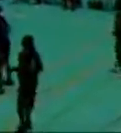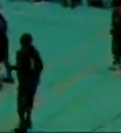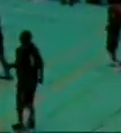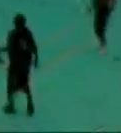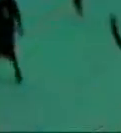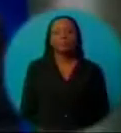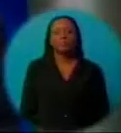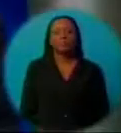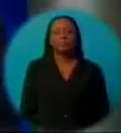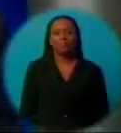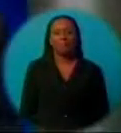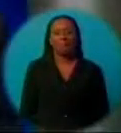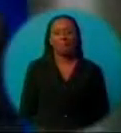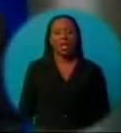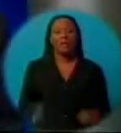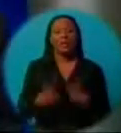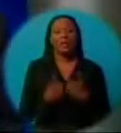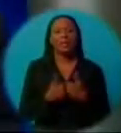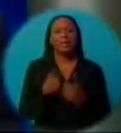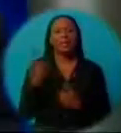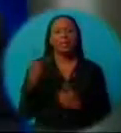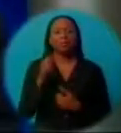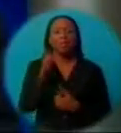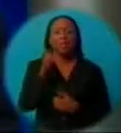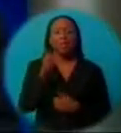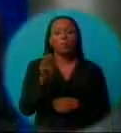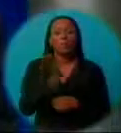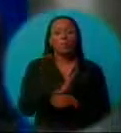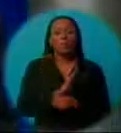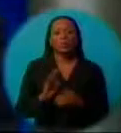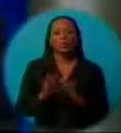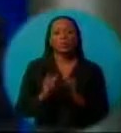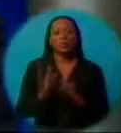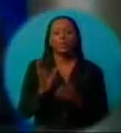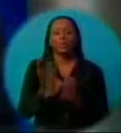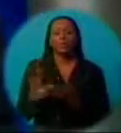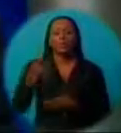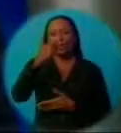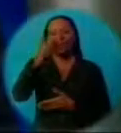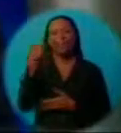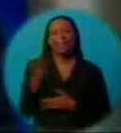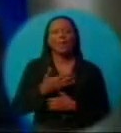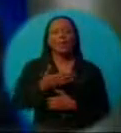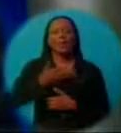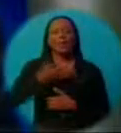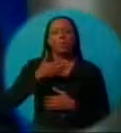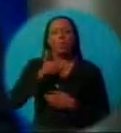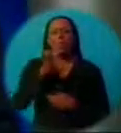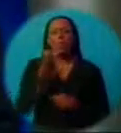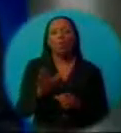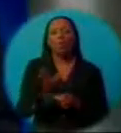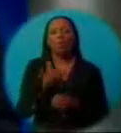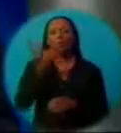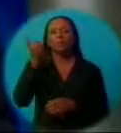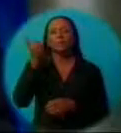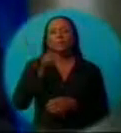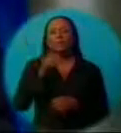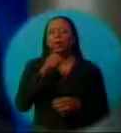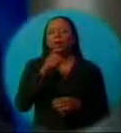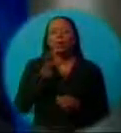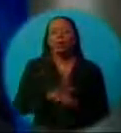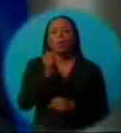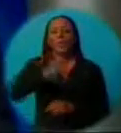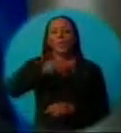CBC Sports. Thanks, Marsha. Well, game two is set for tomorrow at the Barbados Community College. Switch in sports now.